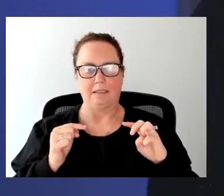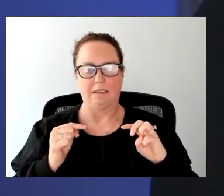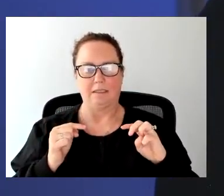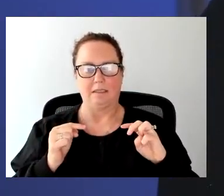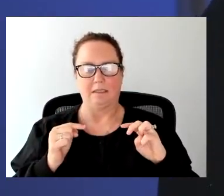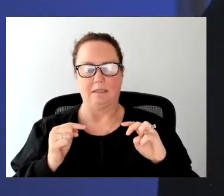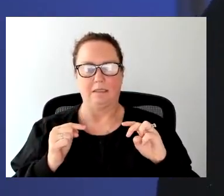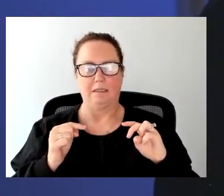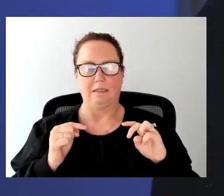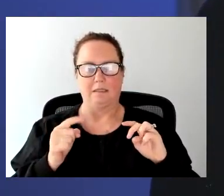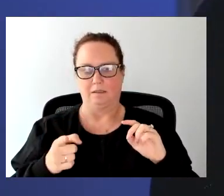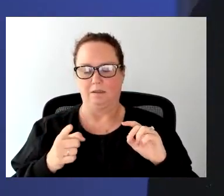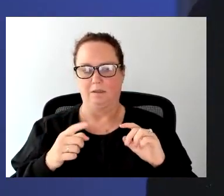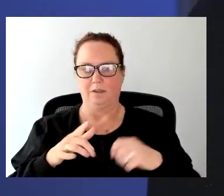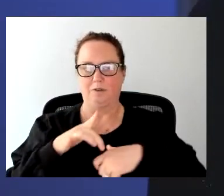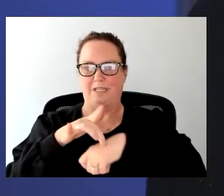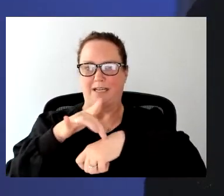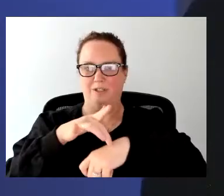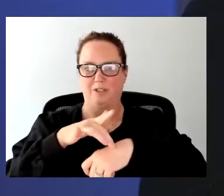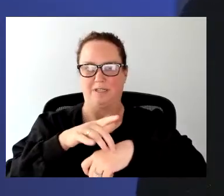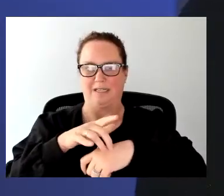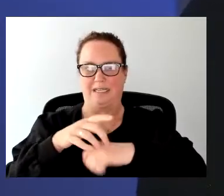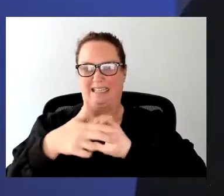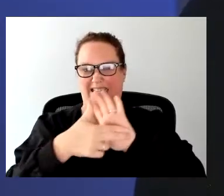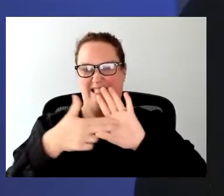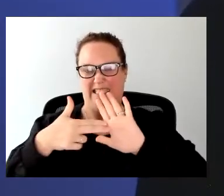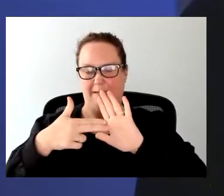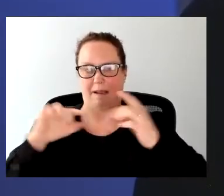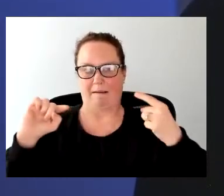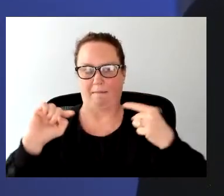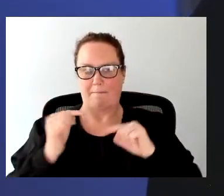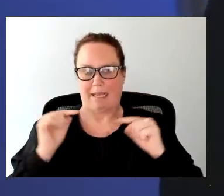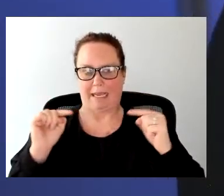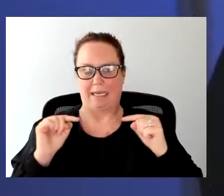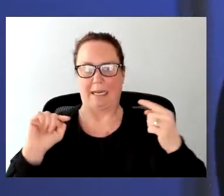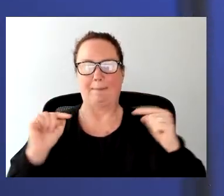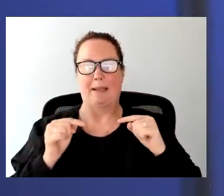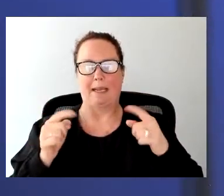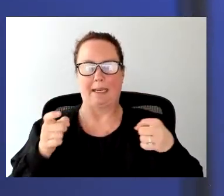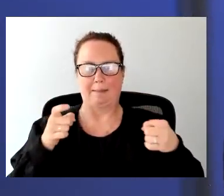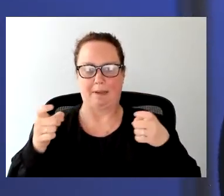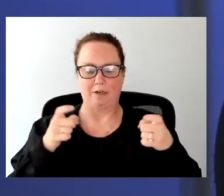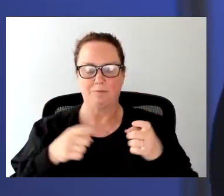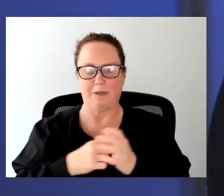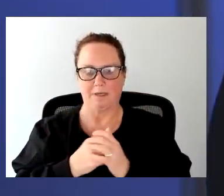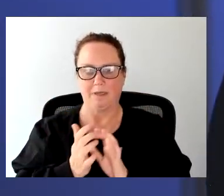you just touched on this, the stigma of pain and pain management. So I think that